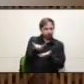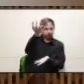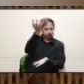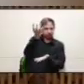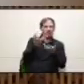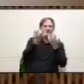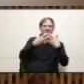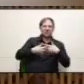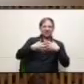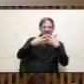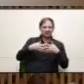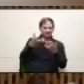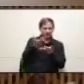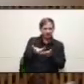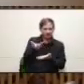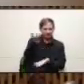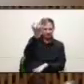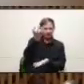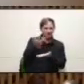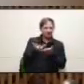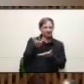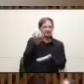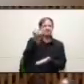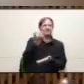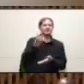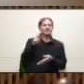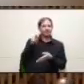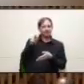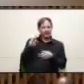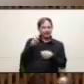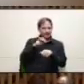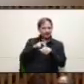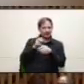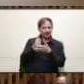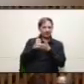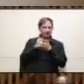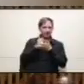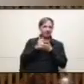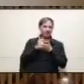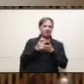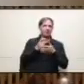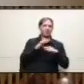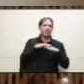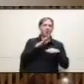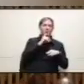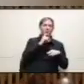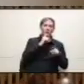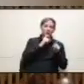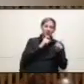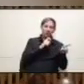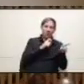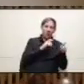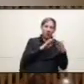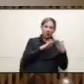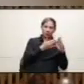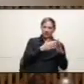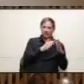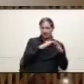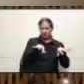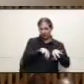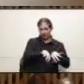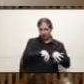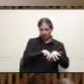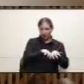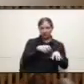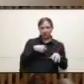only more usable on the refuse community services end, and we are in the process of